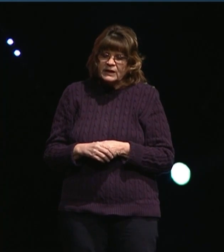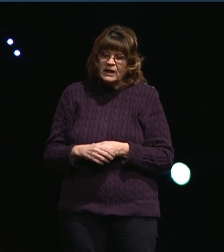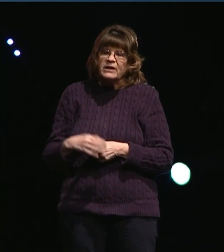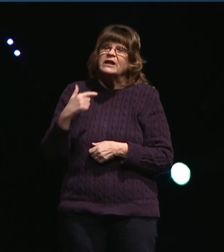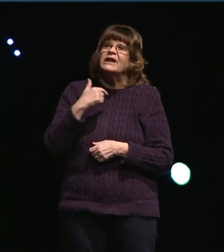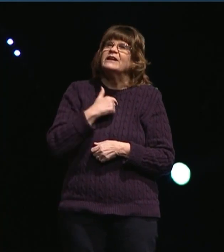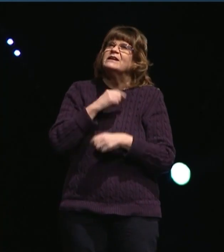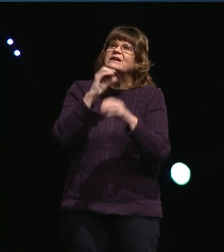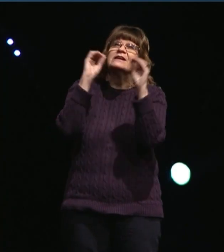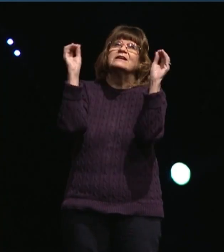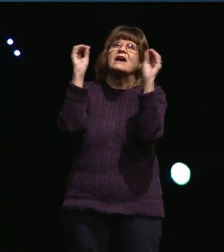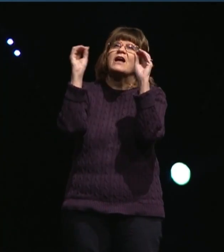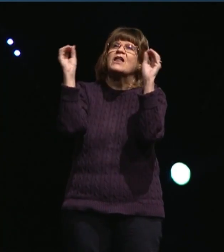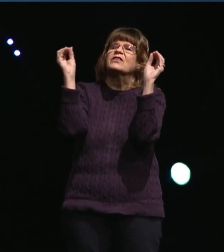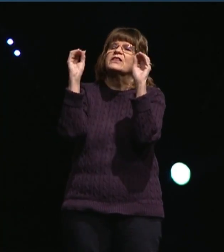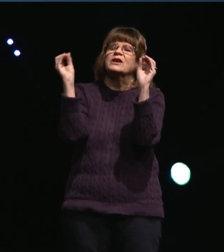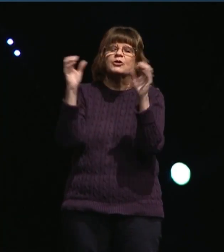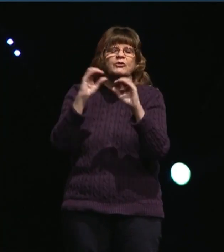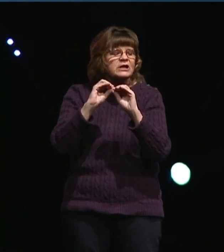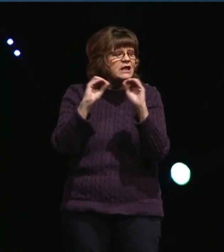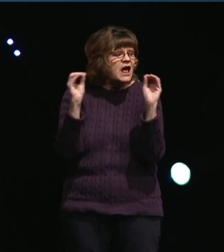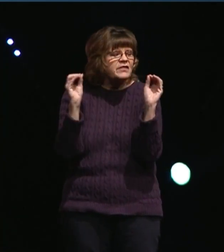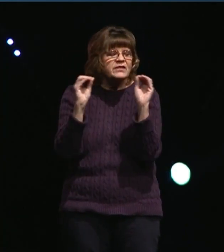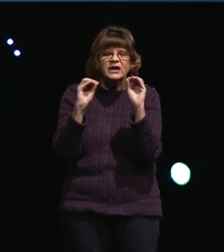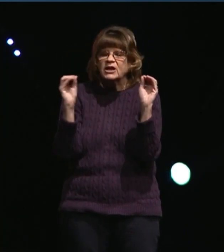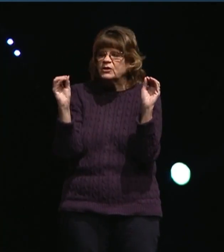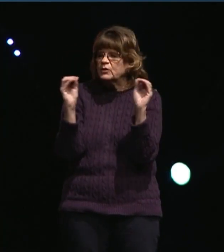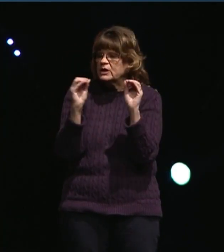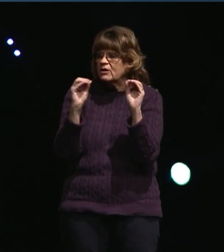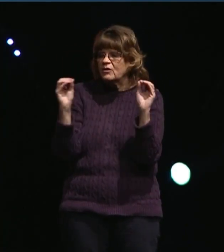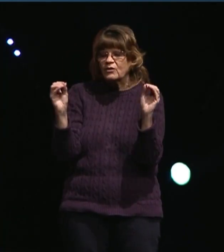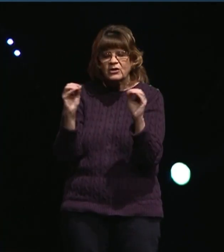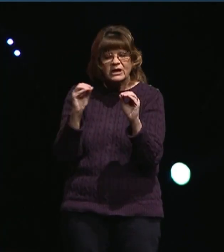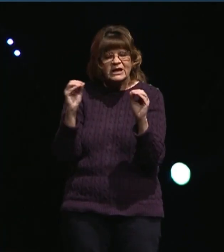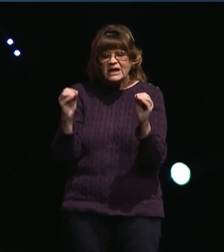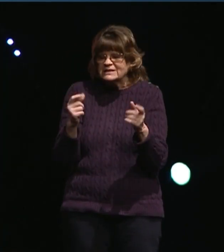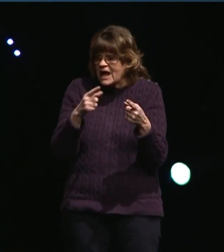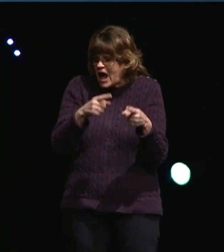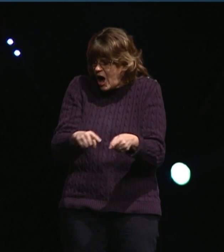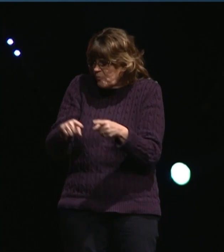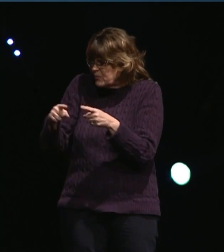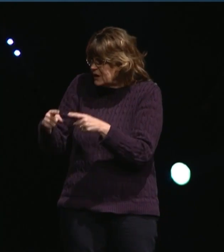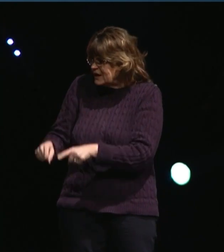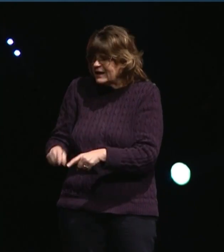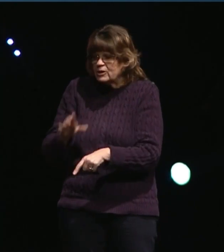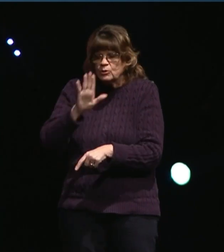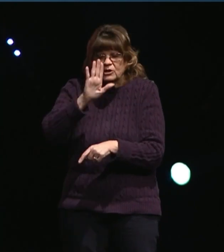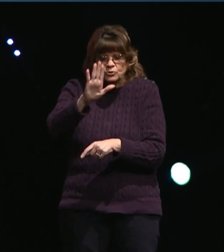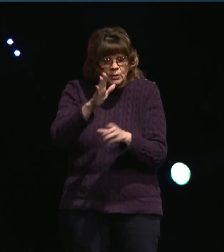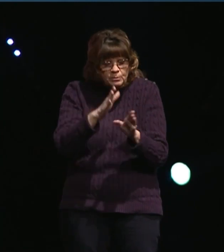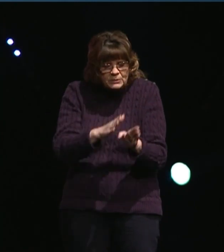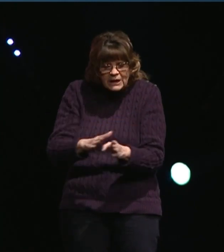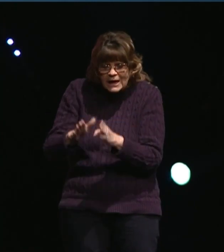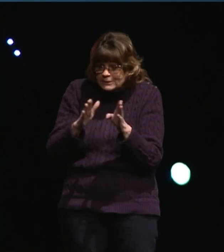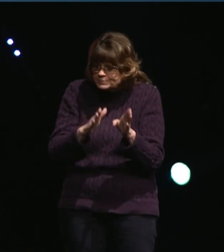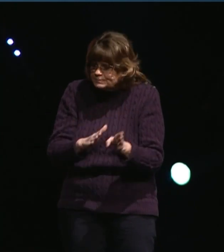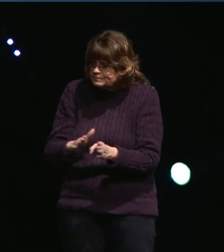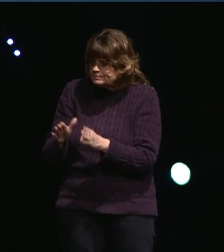and nothing, oh, nothing is going right.